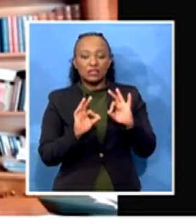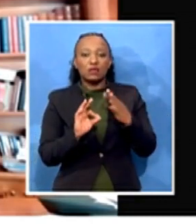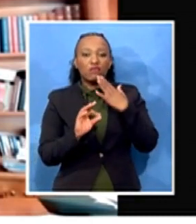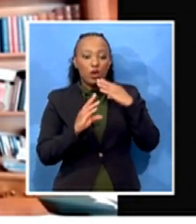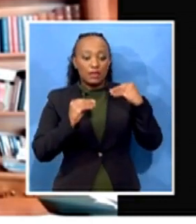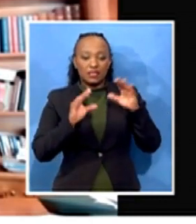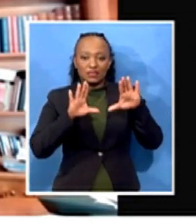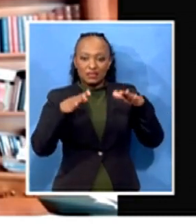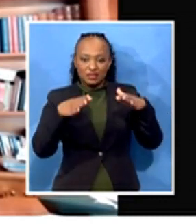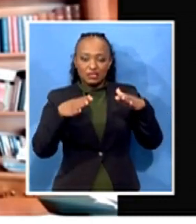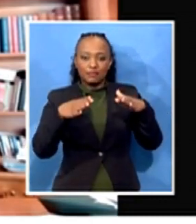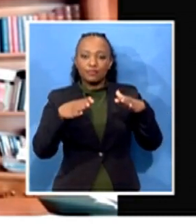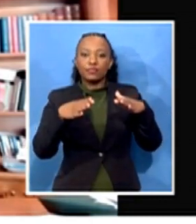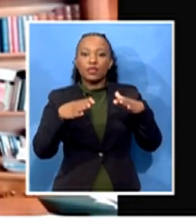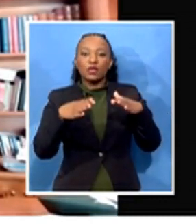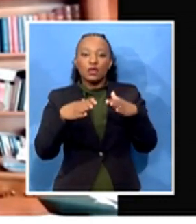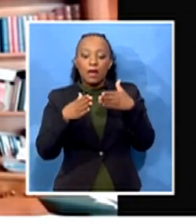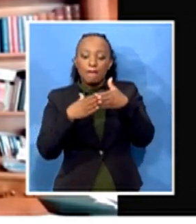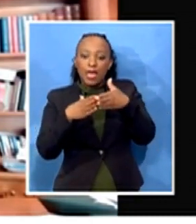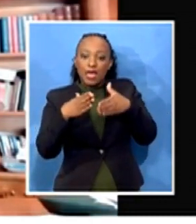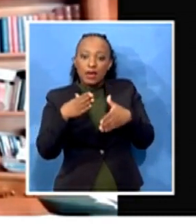such as the cost of vehicle financing and